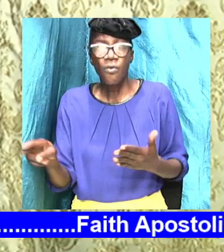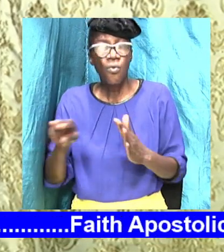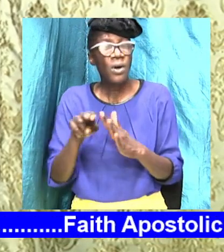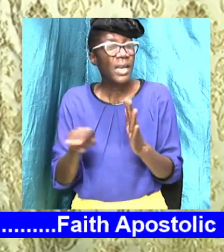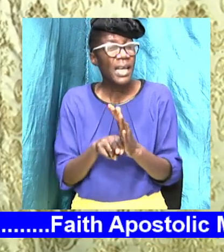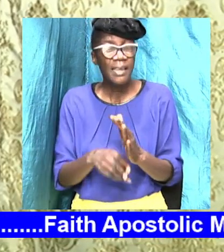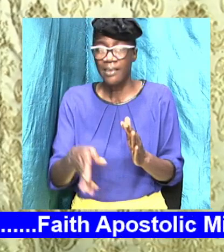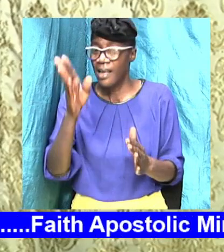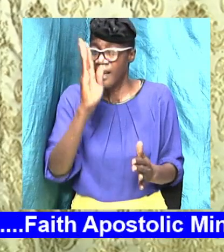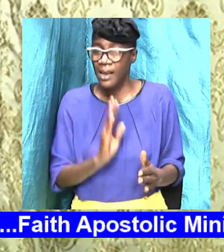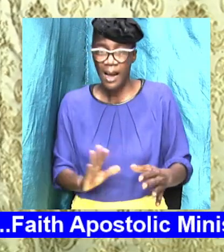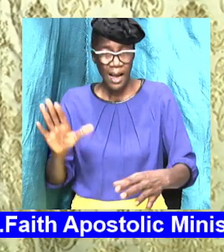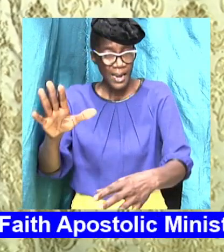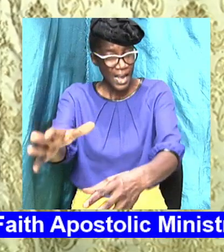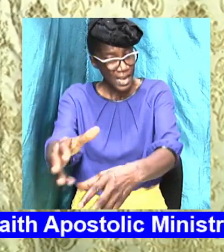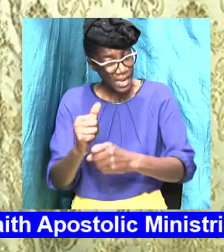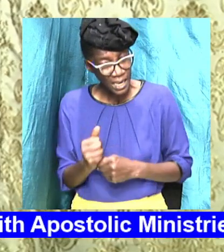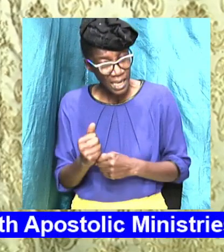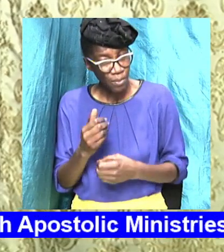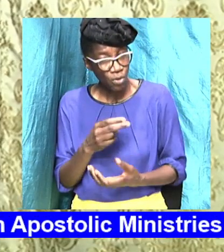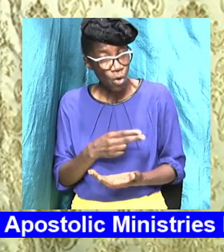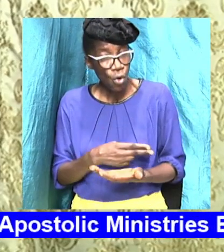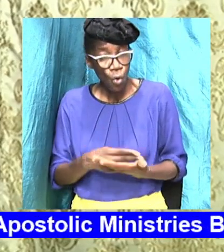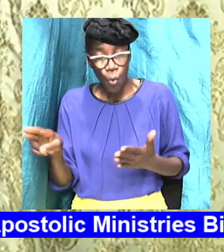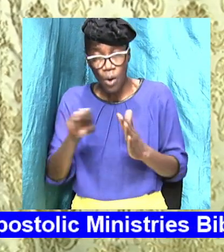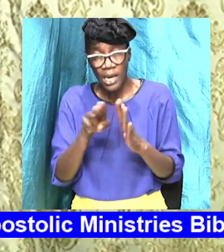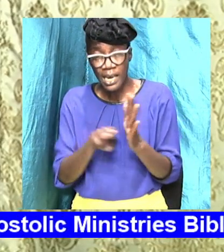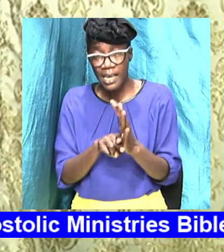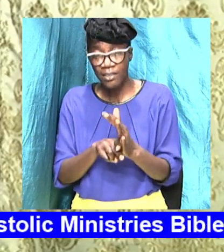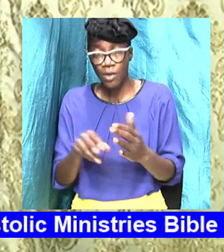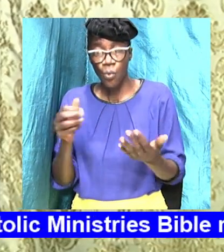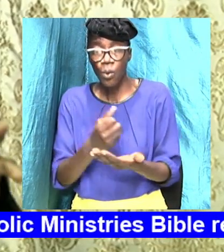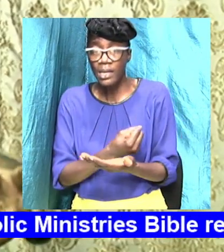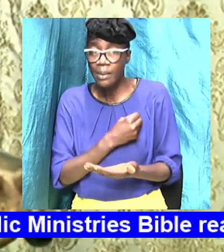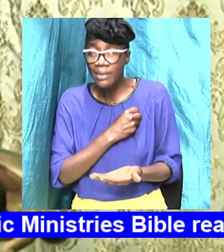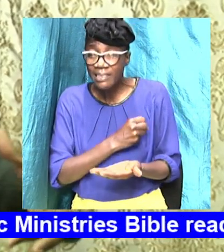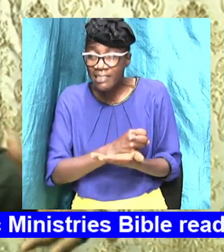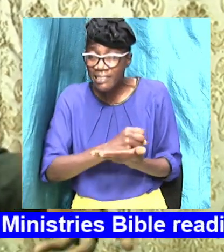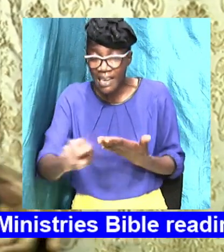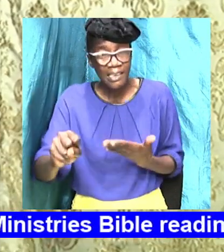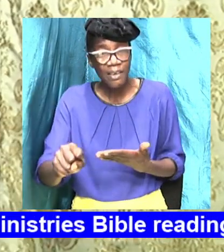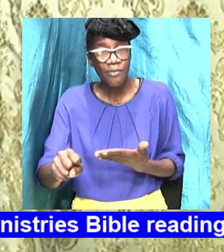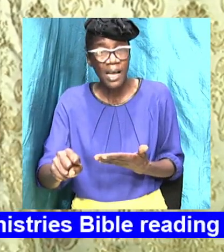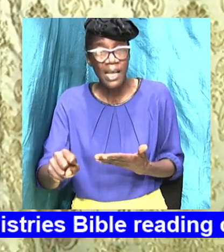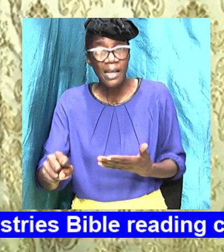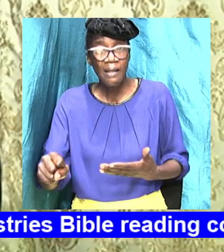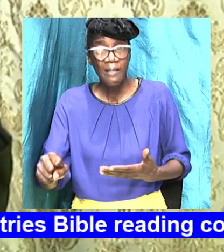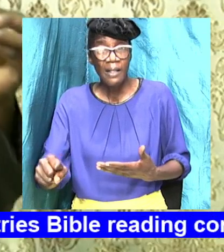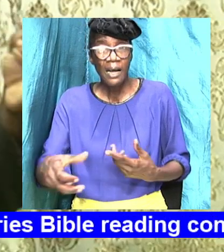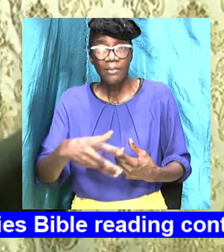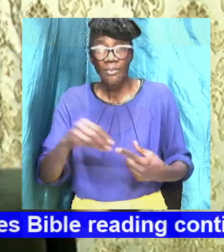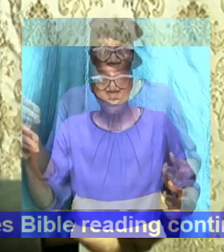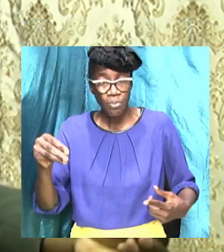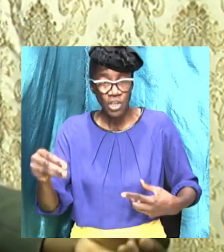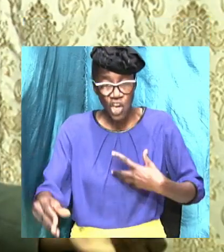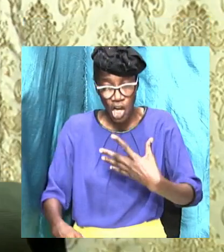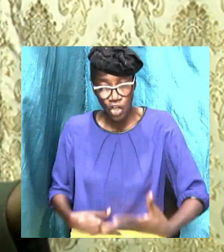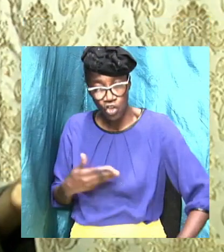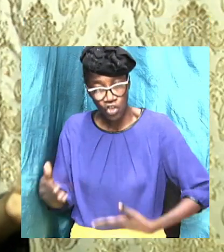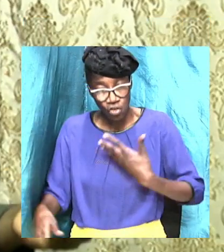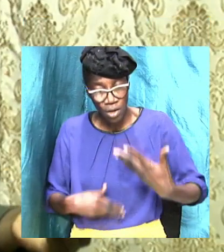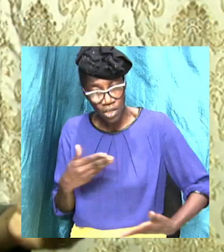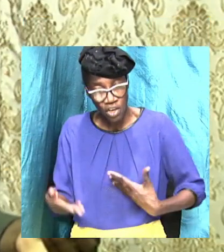of what he sanctifies as his special treasure. So now that God saved us and delivered us from a